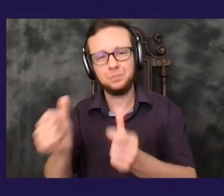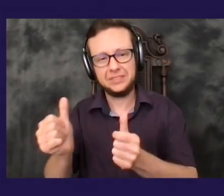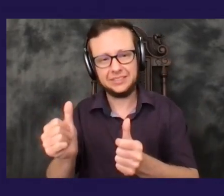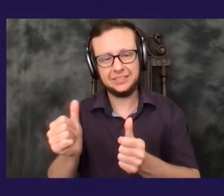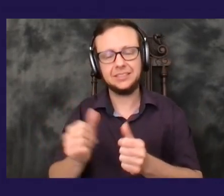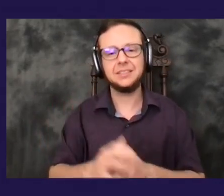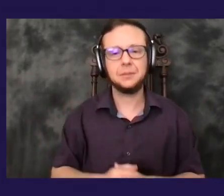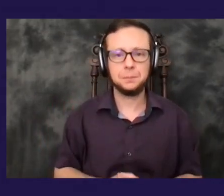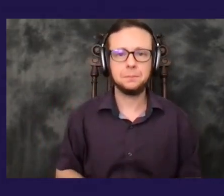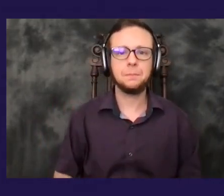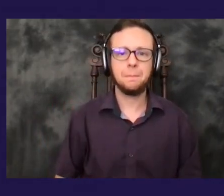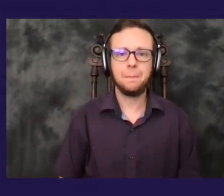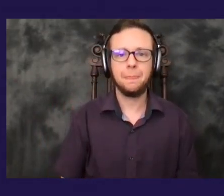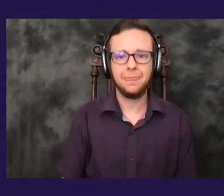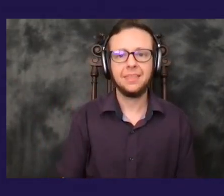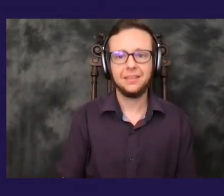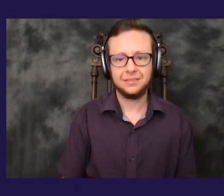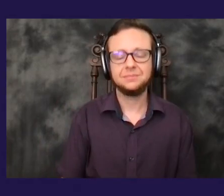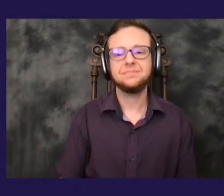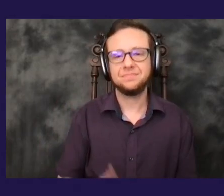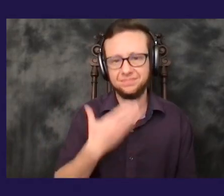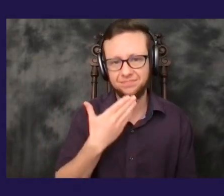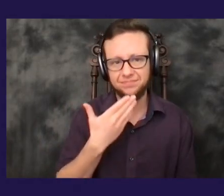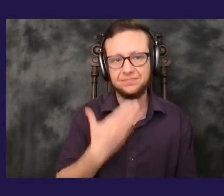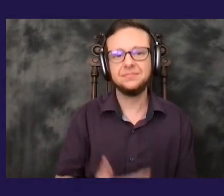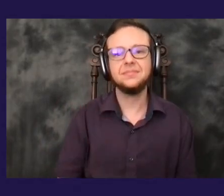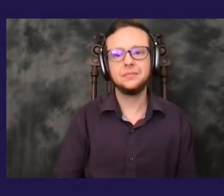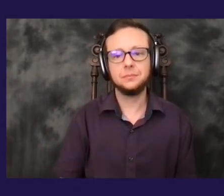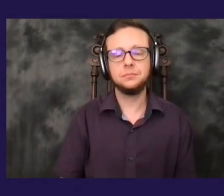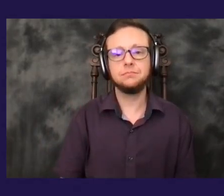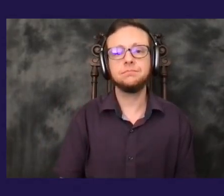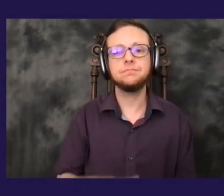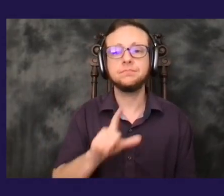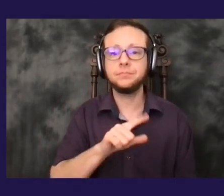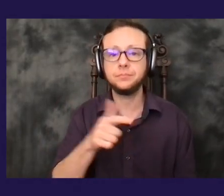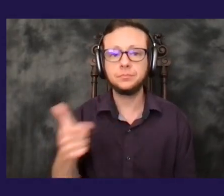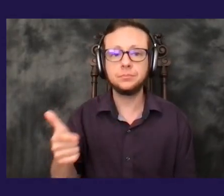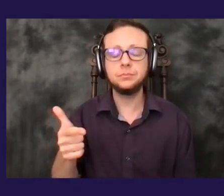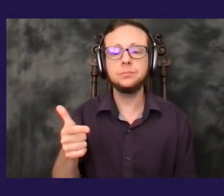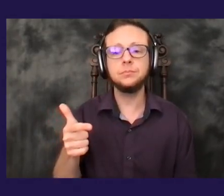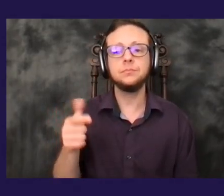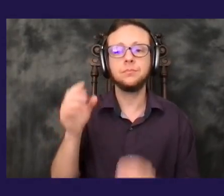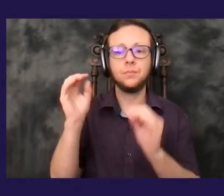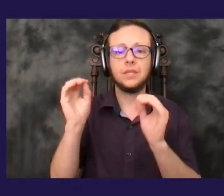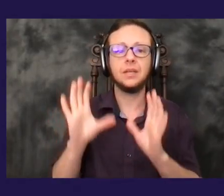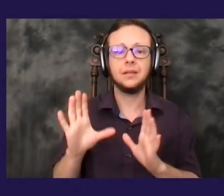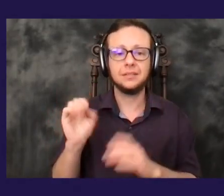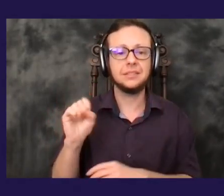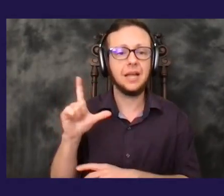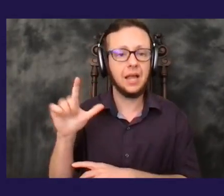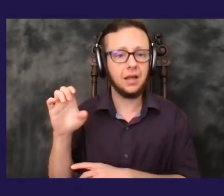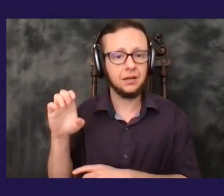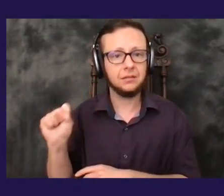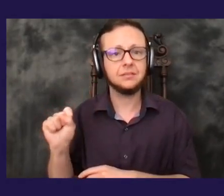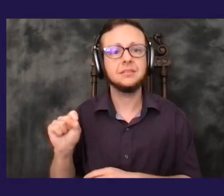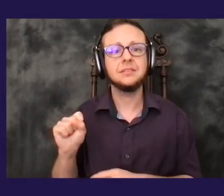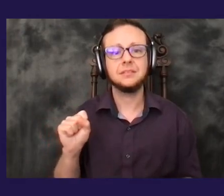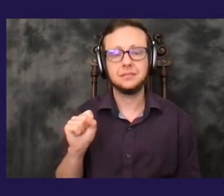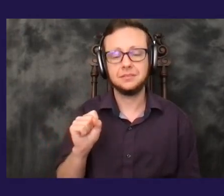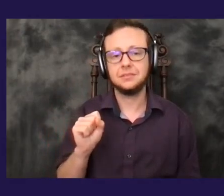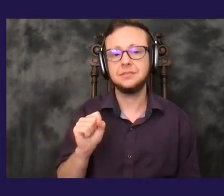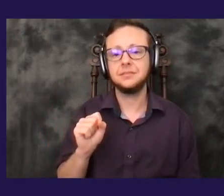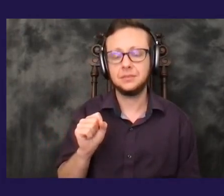Sort of the notion. Thank you. Professor Scales, you're very